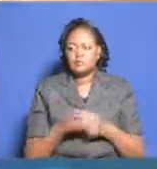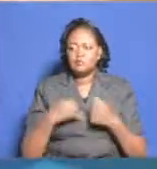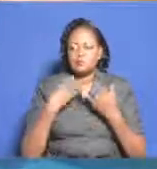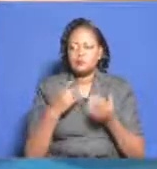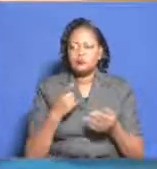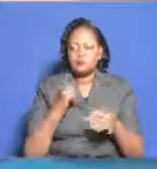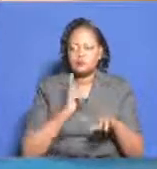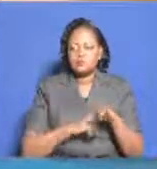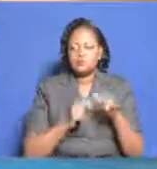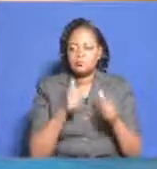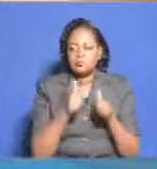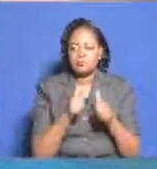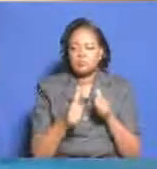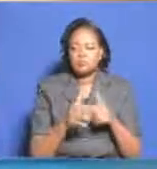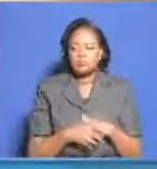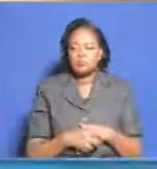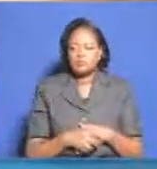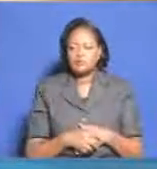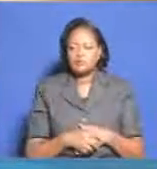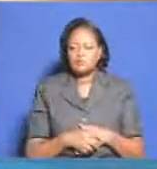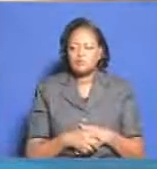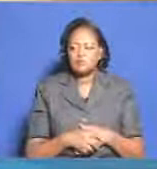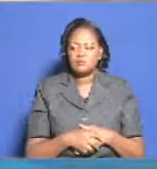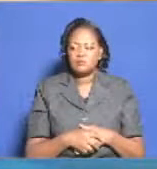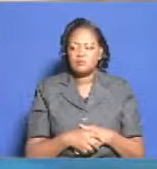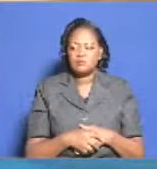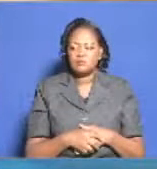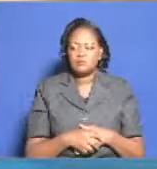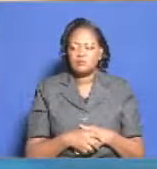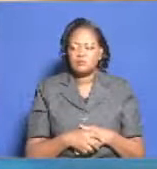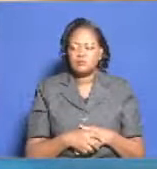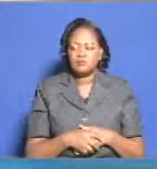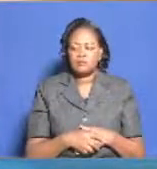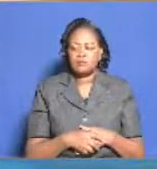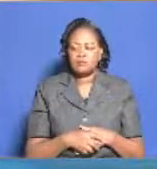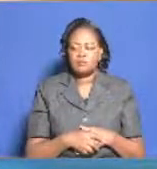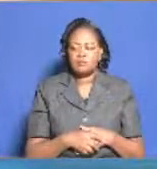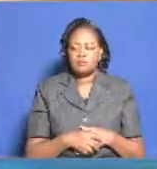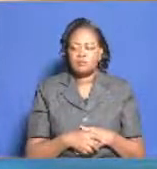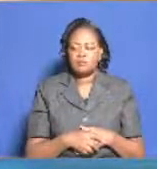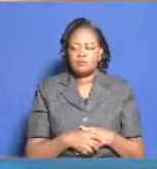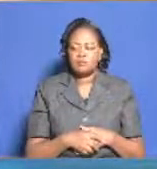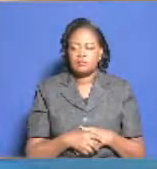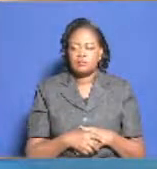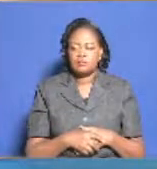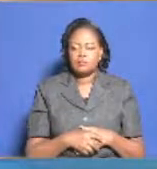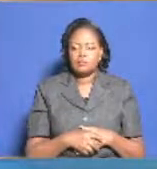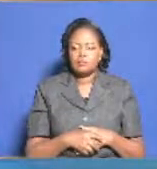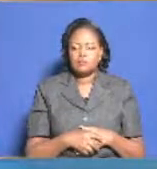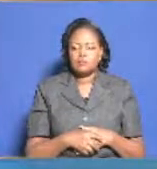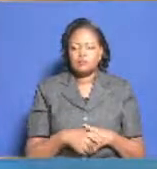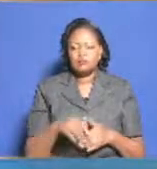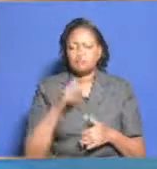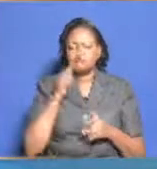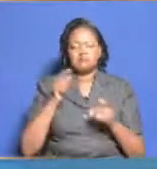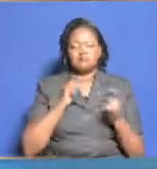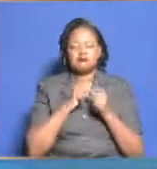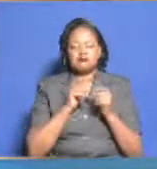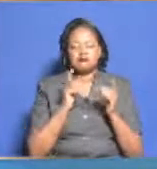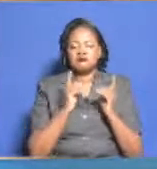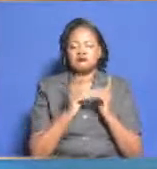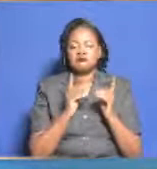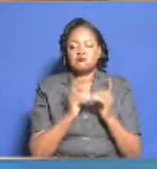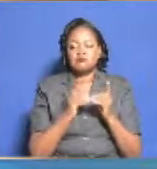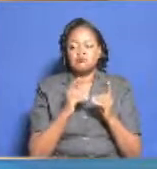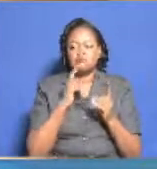indication. Thank you. Well, I was just going to give a time indication, not a specific date, to